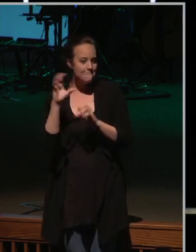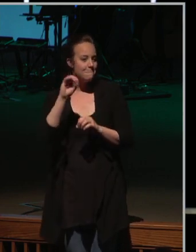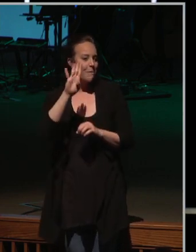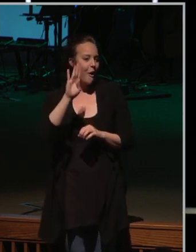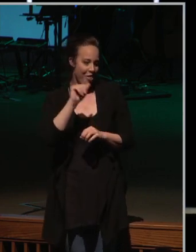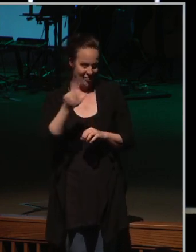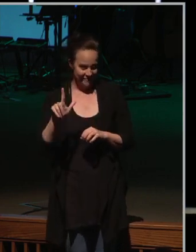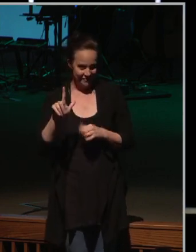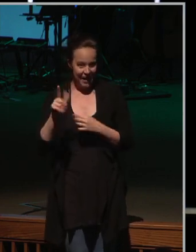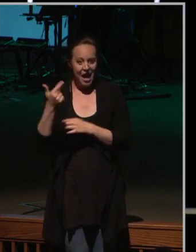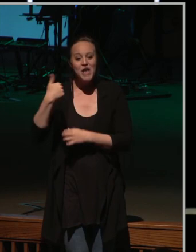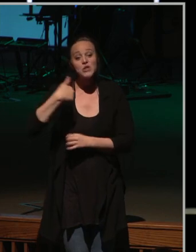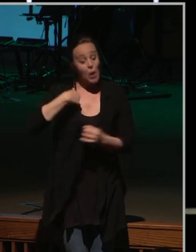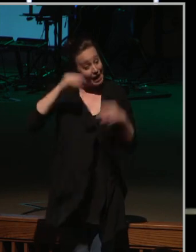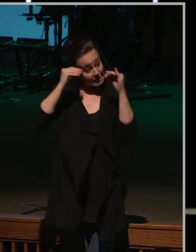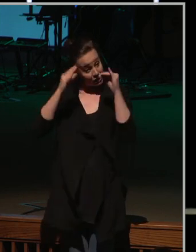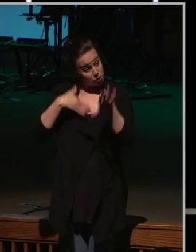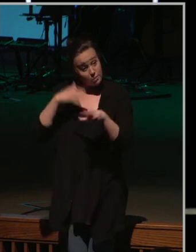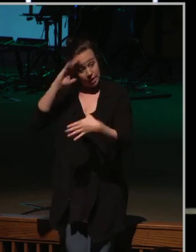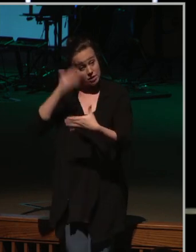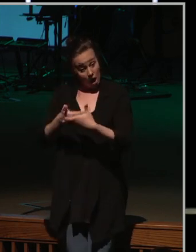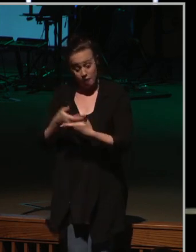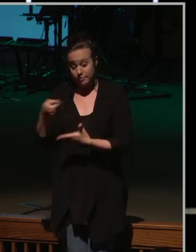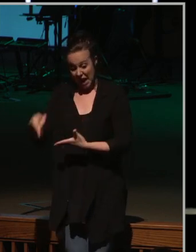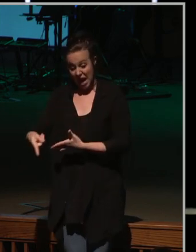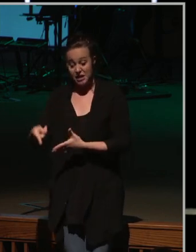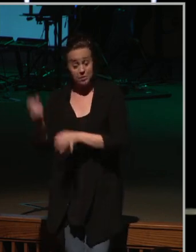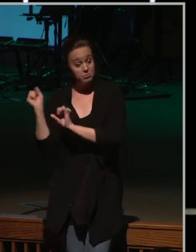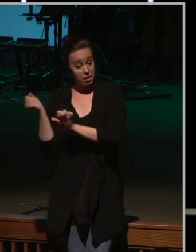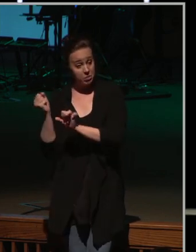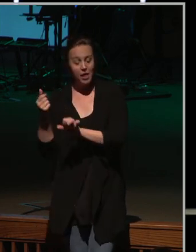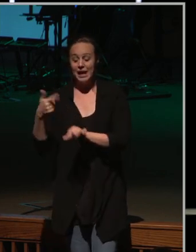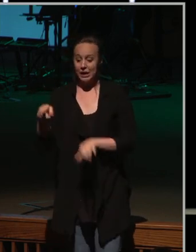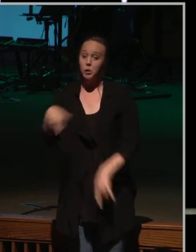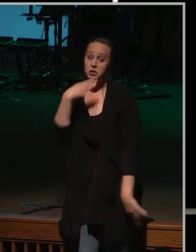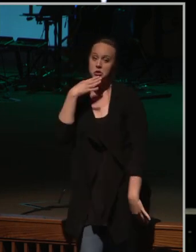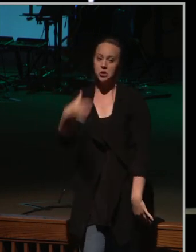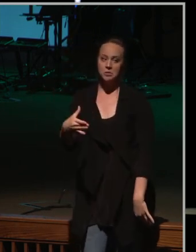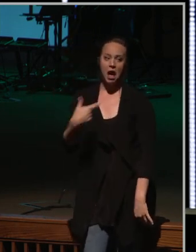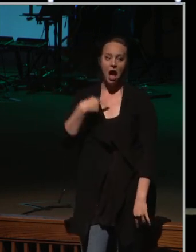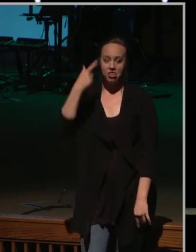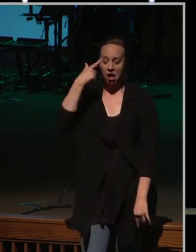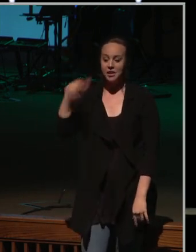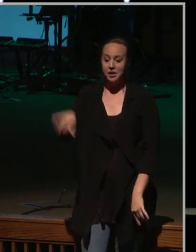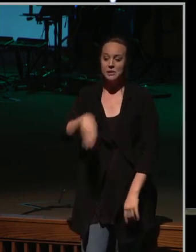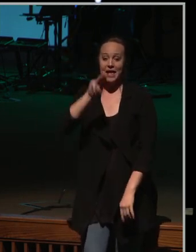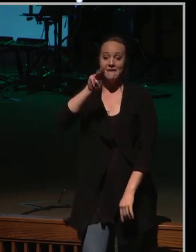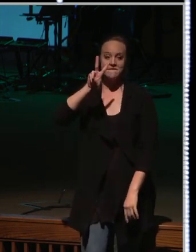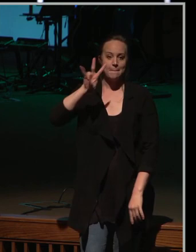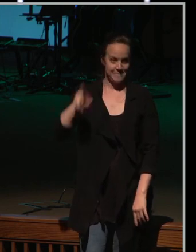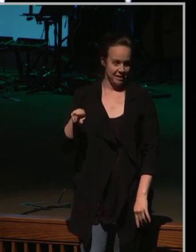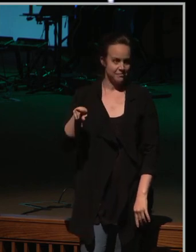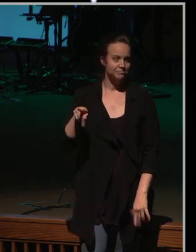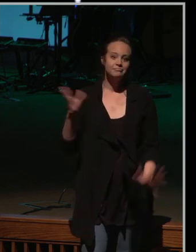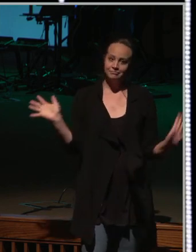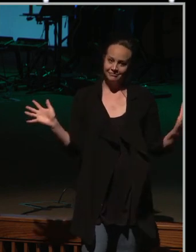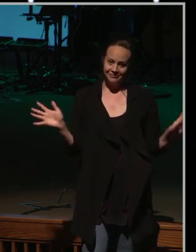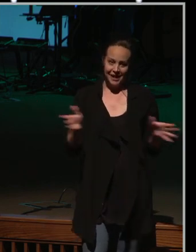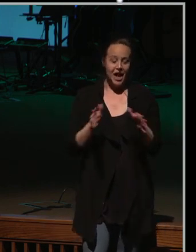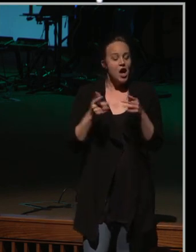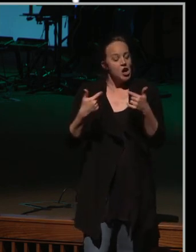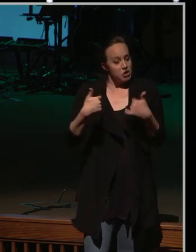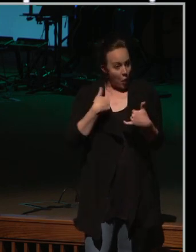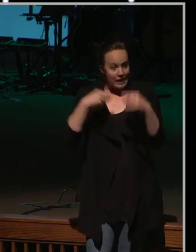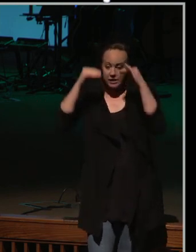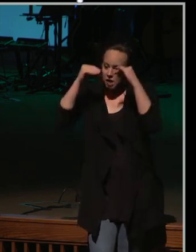MVP of the major leagues right here in my family. And so that started for us, this pursuit of baseball, and it was